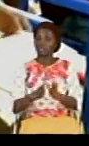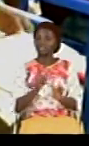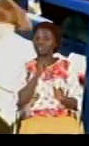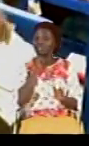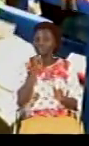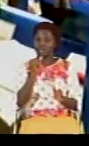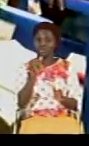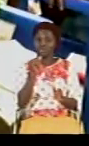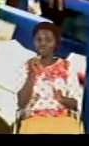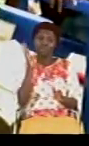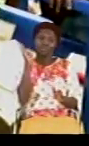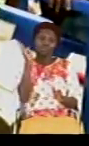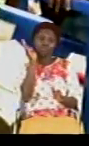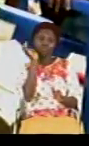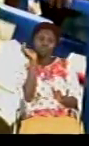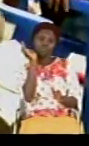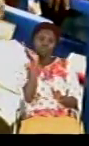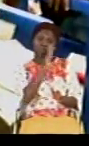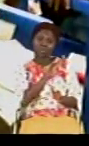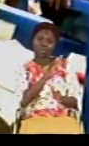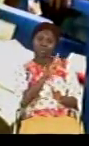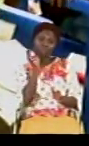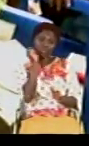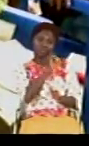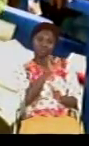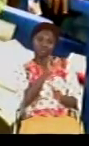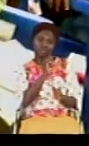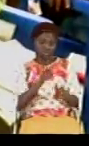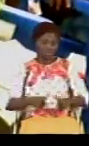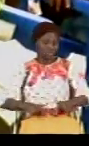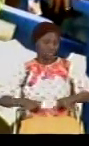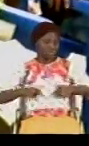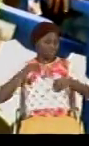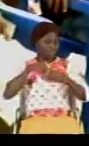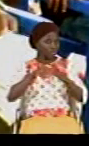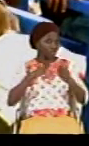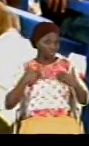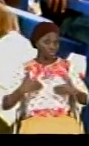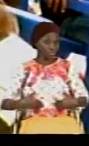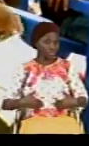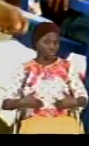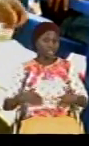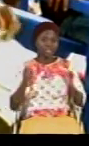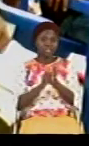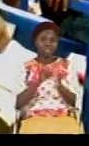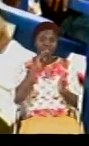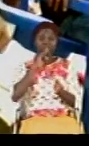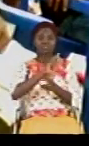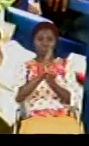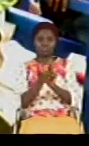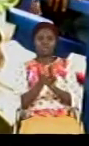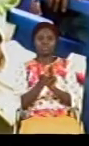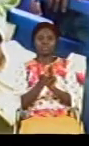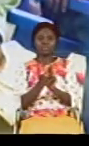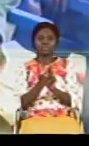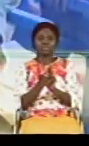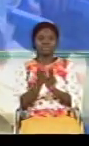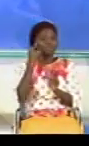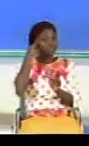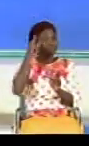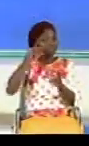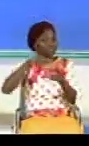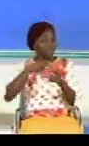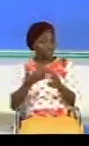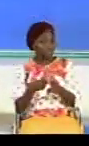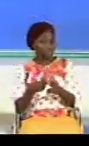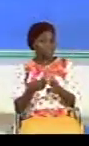dwell in your tabernacles. That's repentance. For then, after that repentance, because that